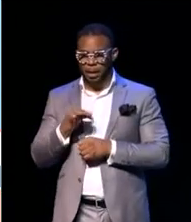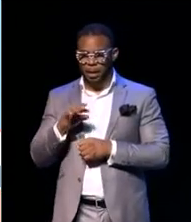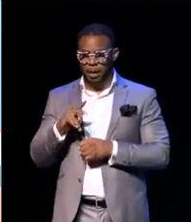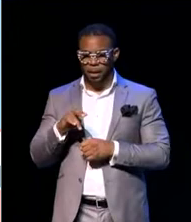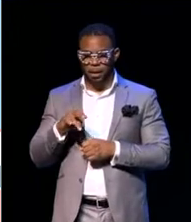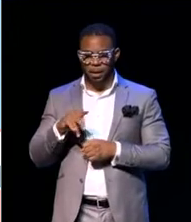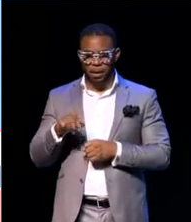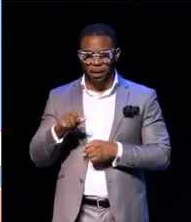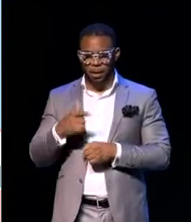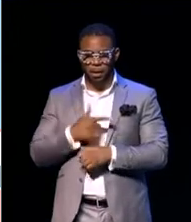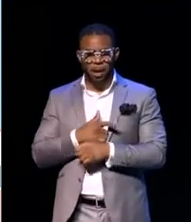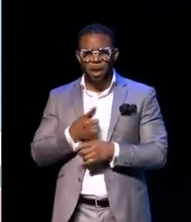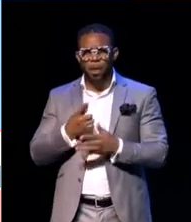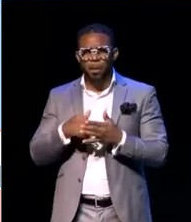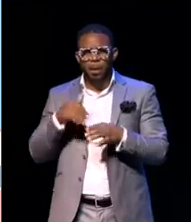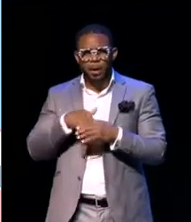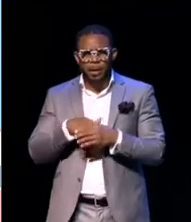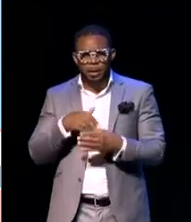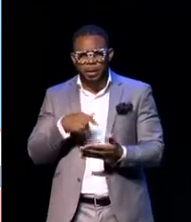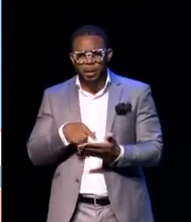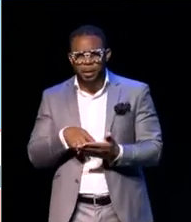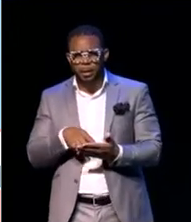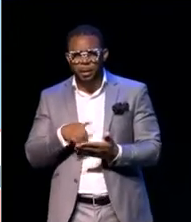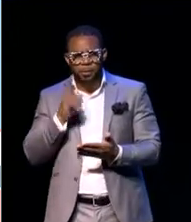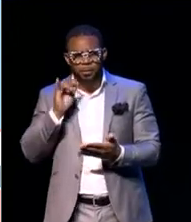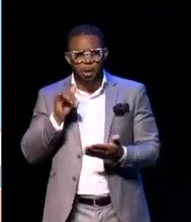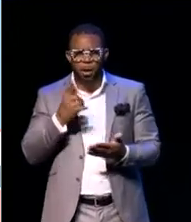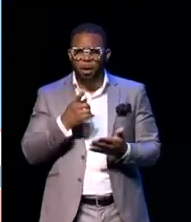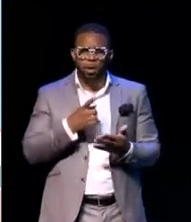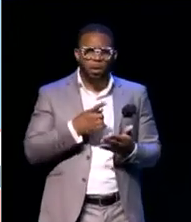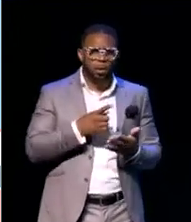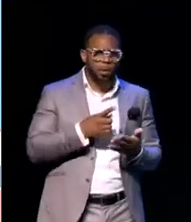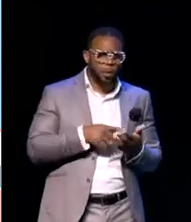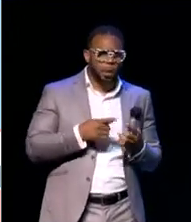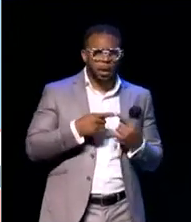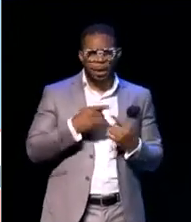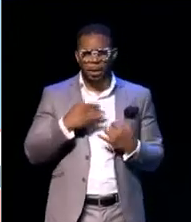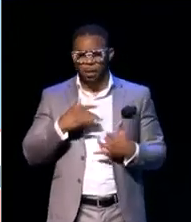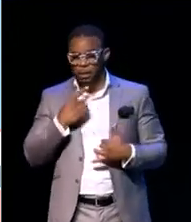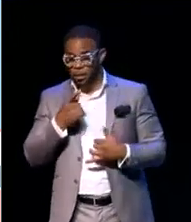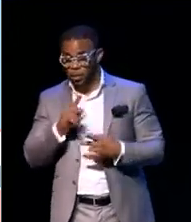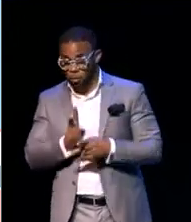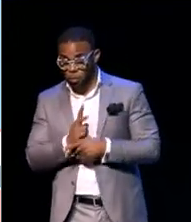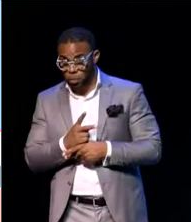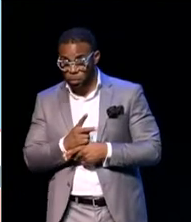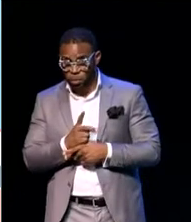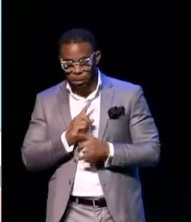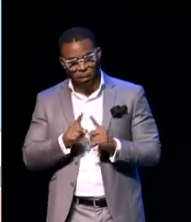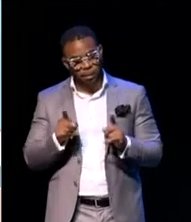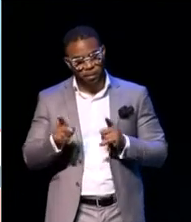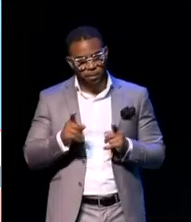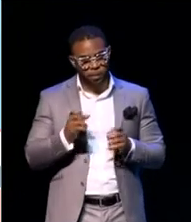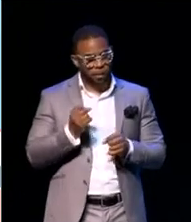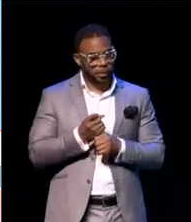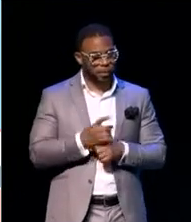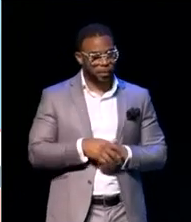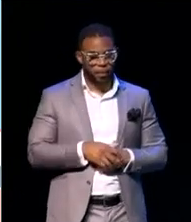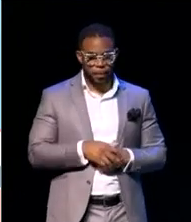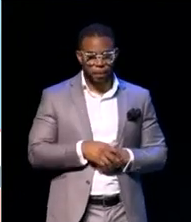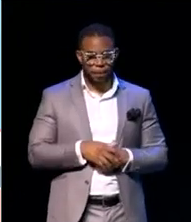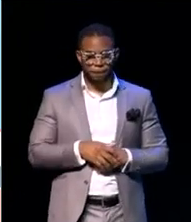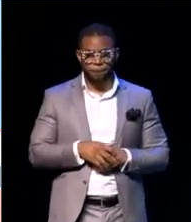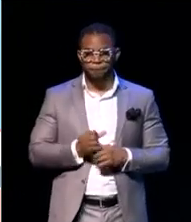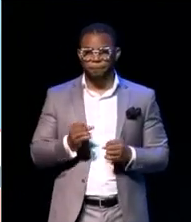influenza vaccine, what's in the vaccine in terms of what antibodies it's telling you to produce are different every year,